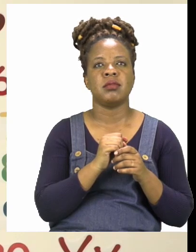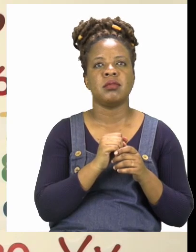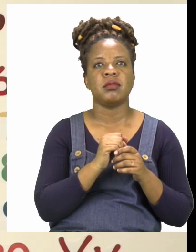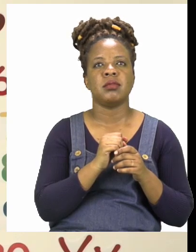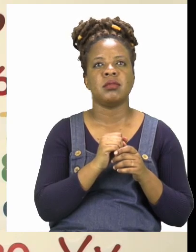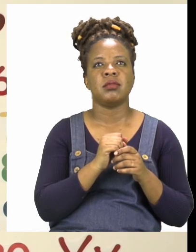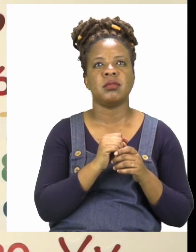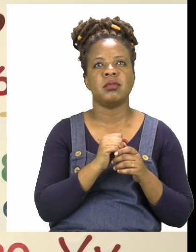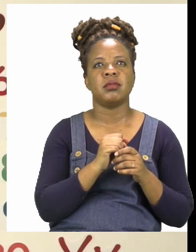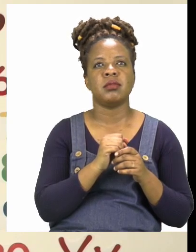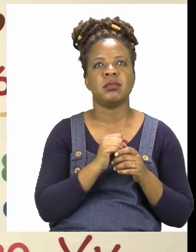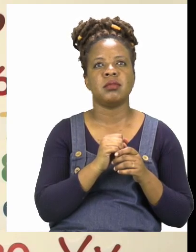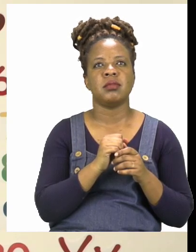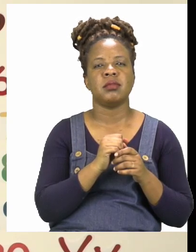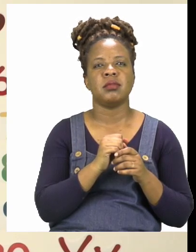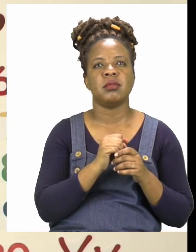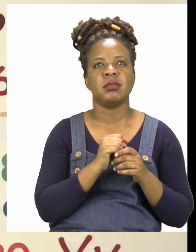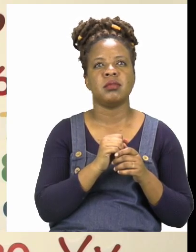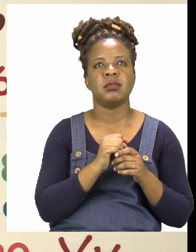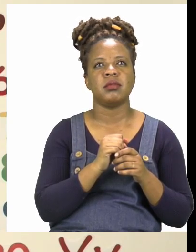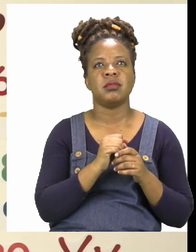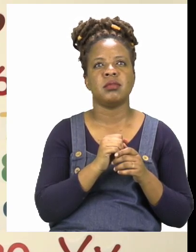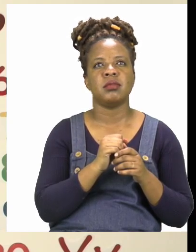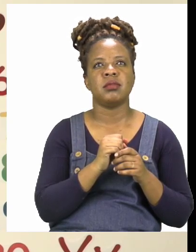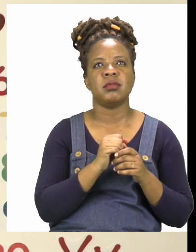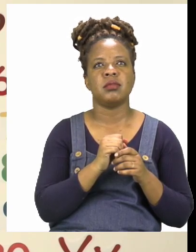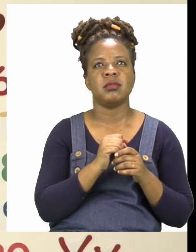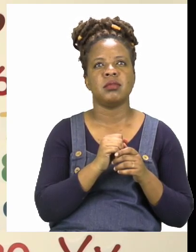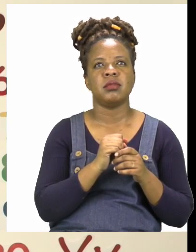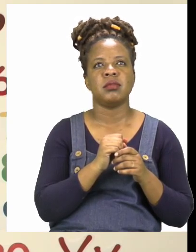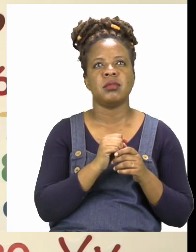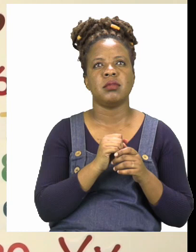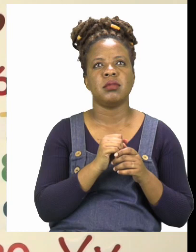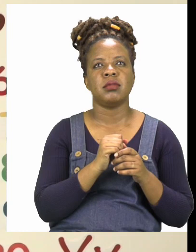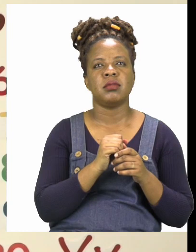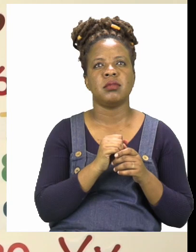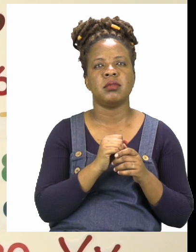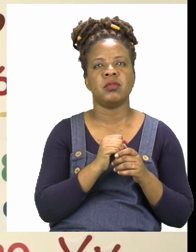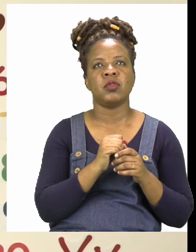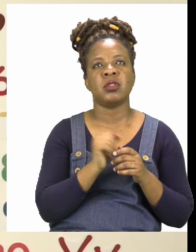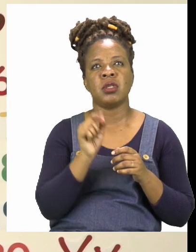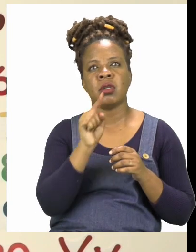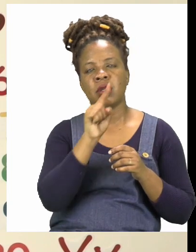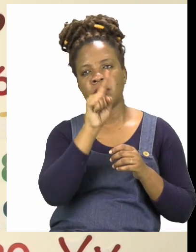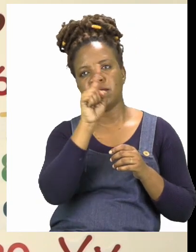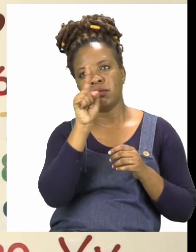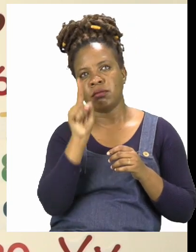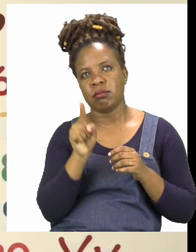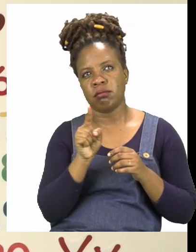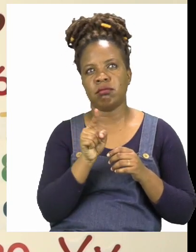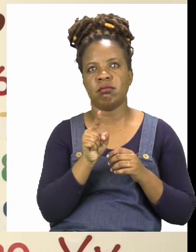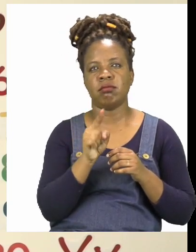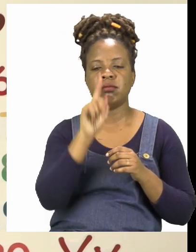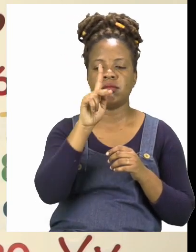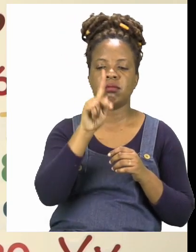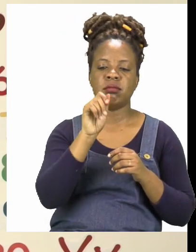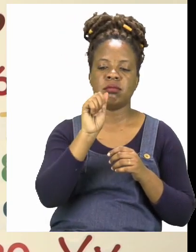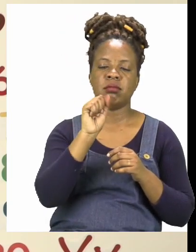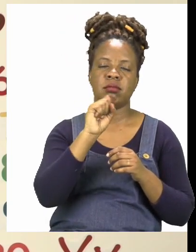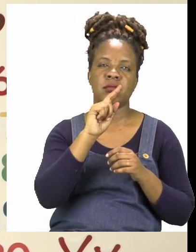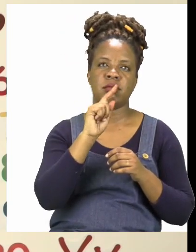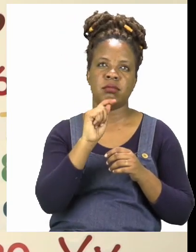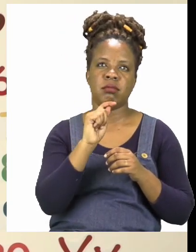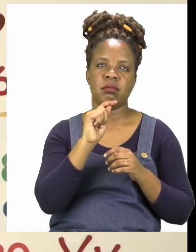because we're going to 12. Here we had past 12, so now we're going